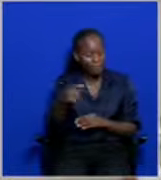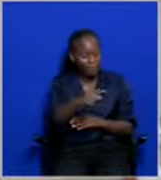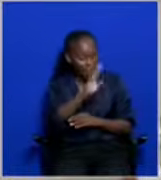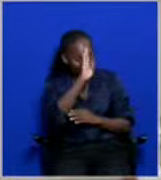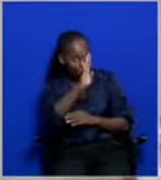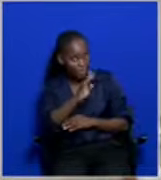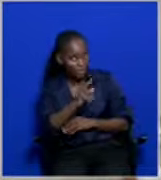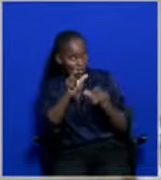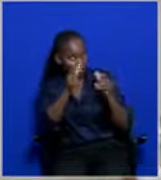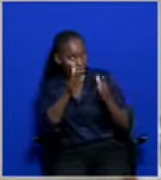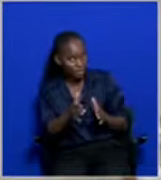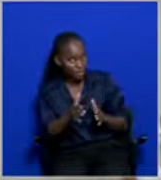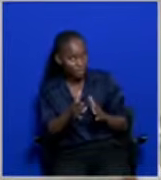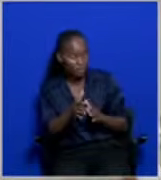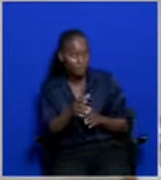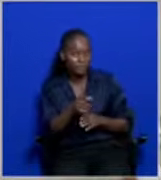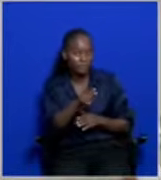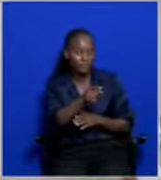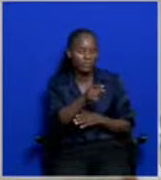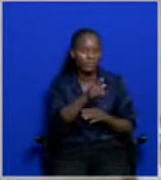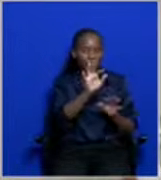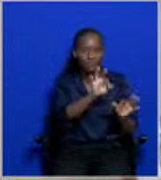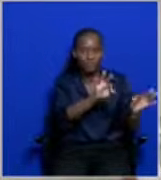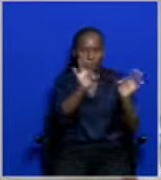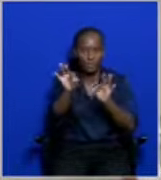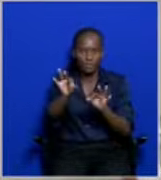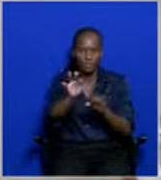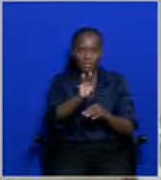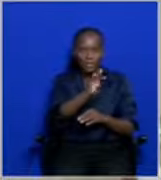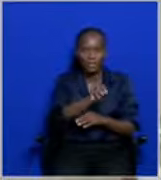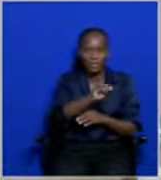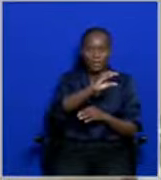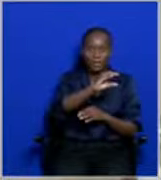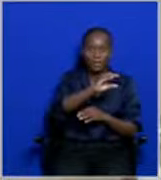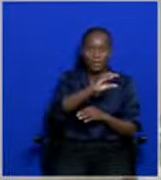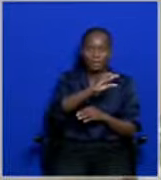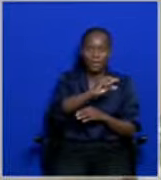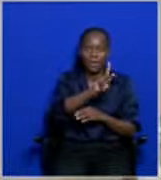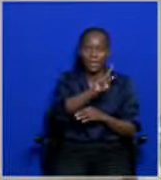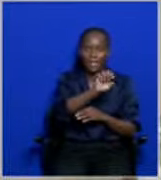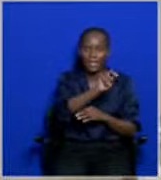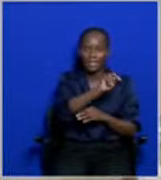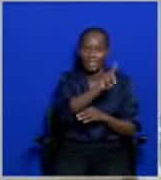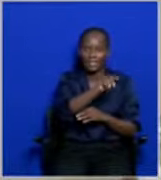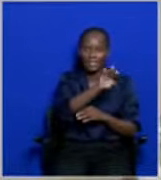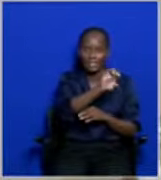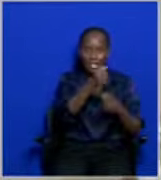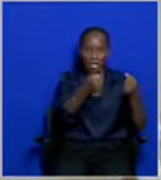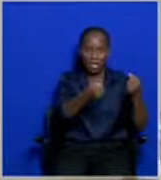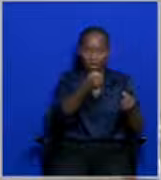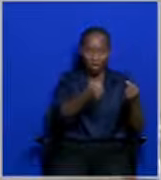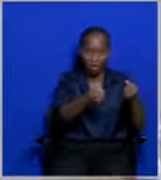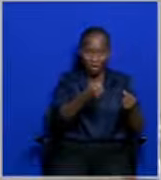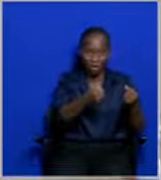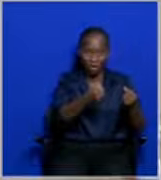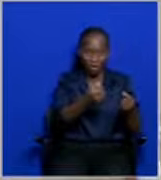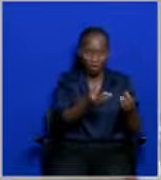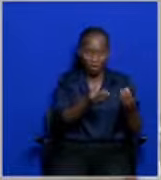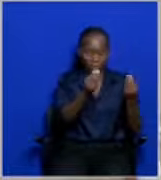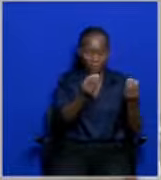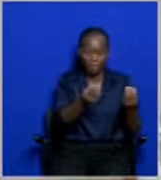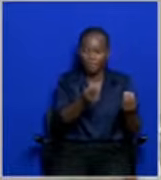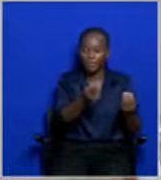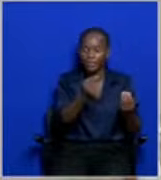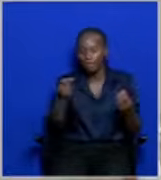Mackenzie car. And then a last one says, must we bring to your office or Mr. Erasmus? This seems to be